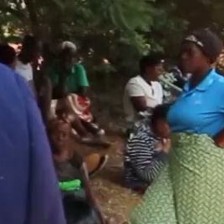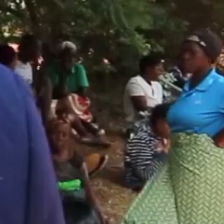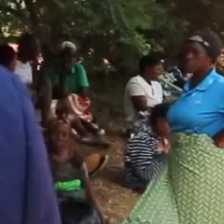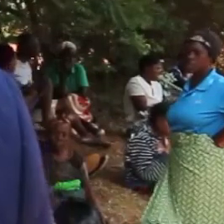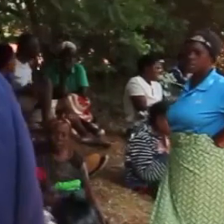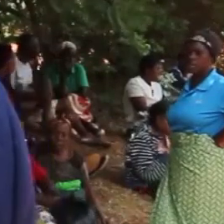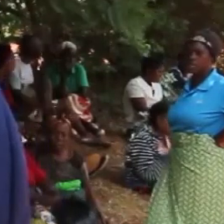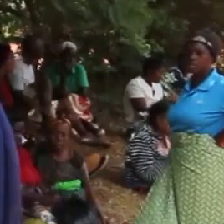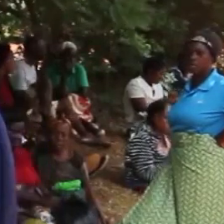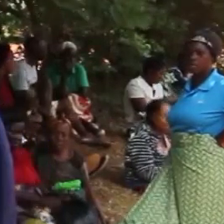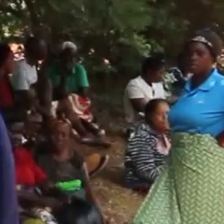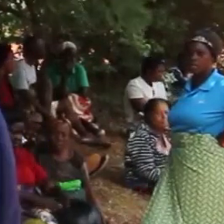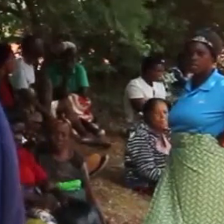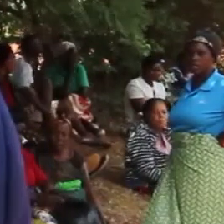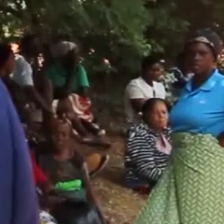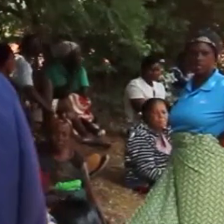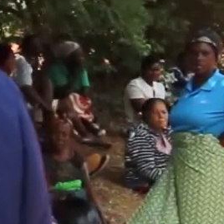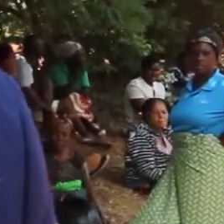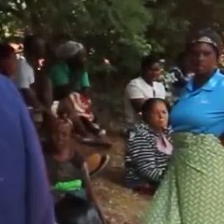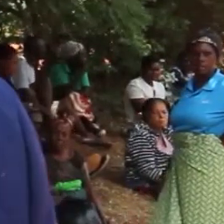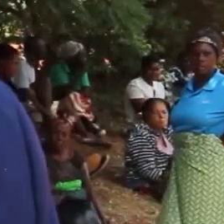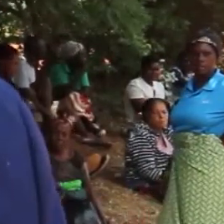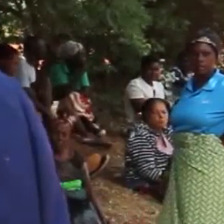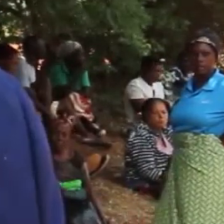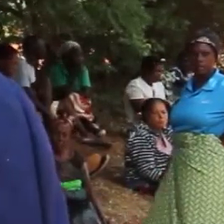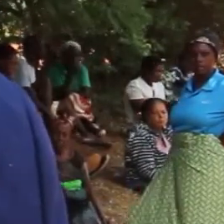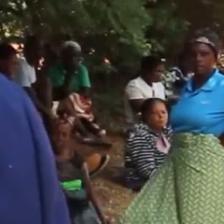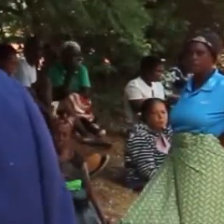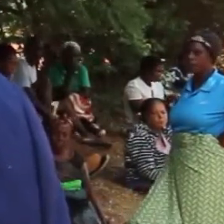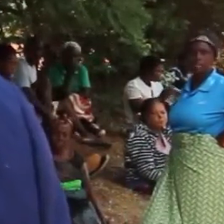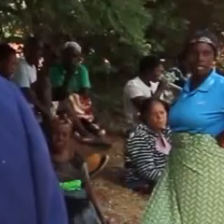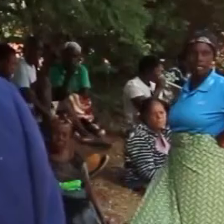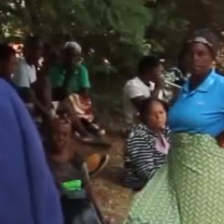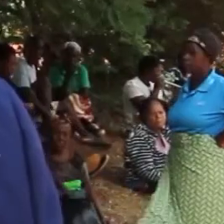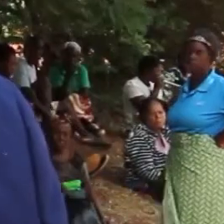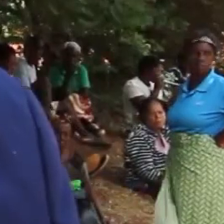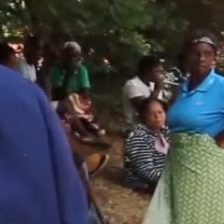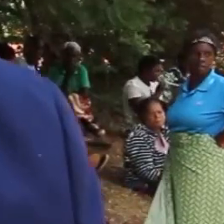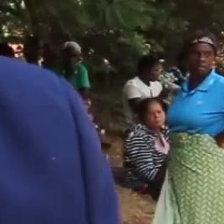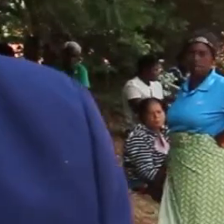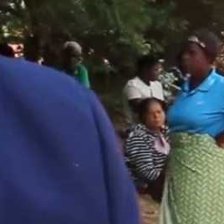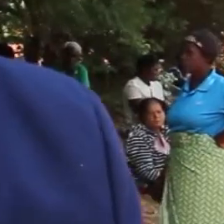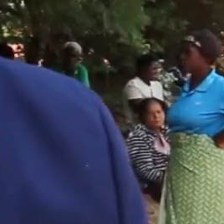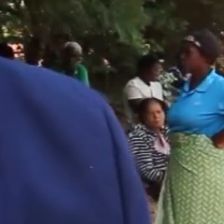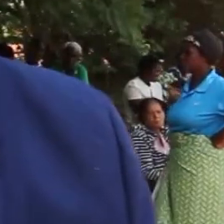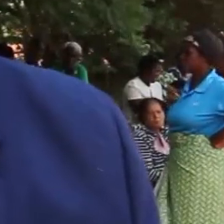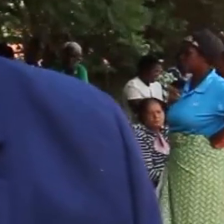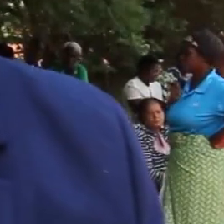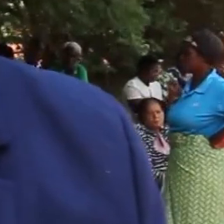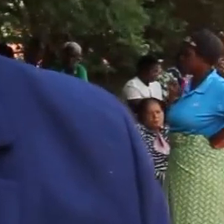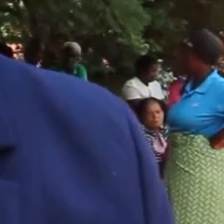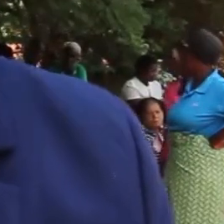we'll be done with Kisanga Ward. What we have done, we are going ward by ward. So we hope by the end